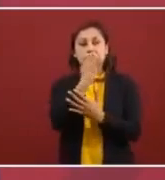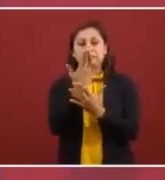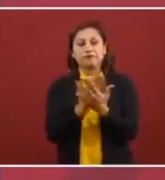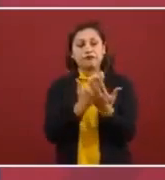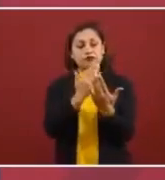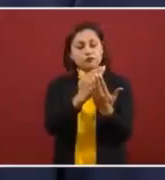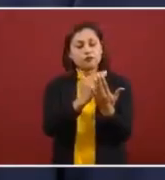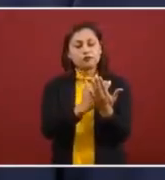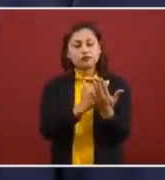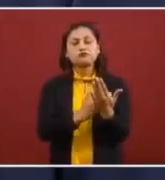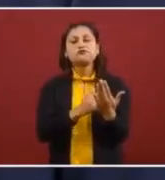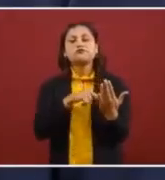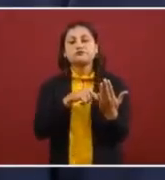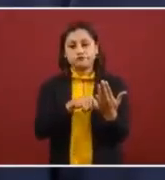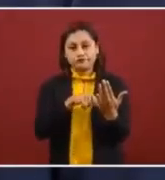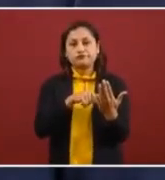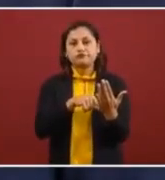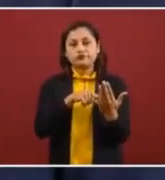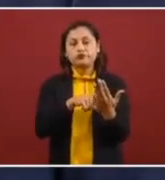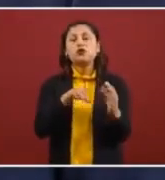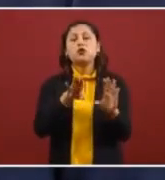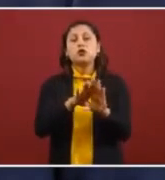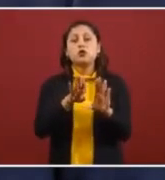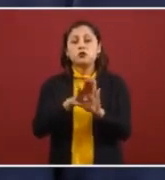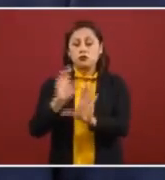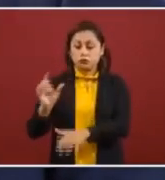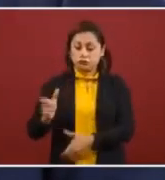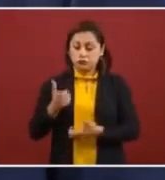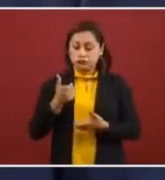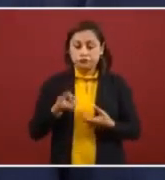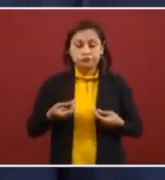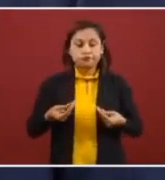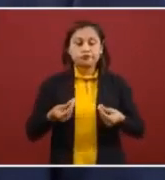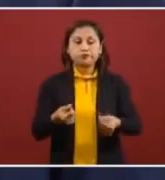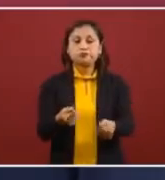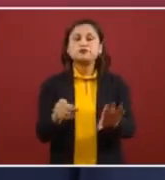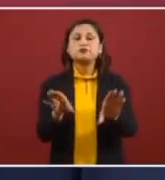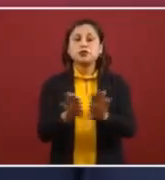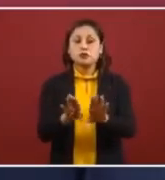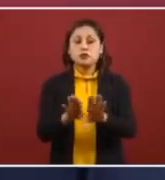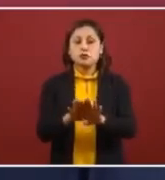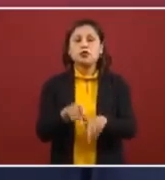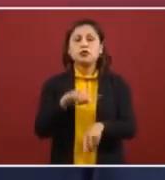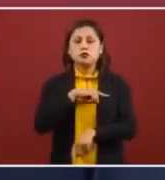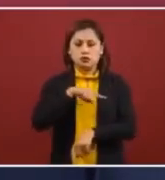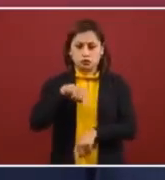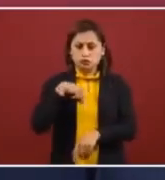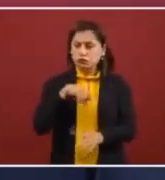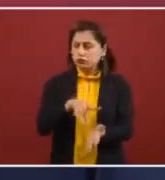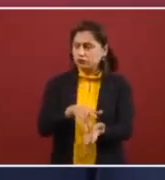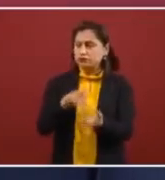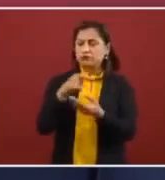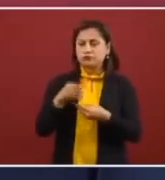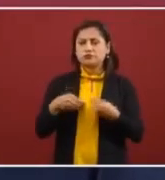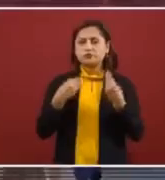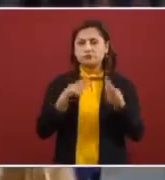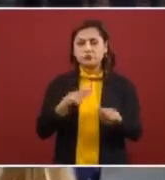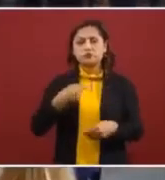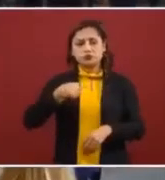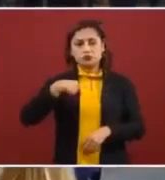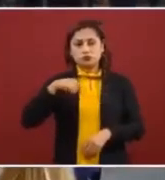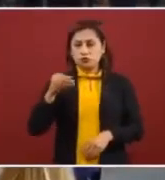regarding ese gasto, how they spent the money. Apparently, there was some money that